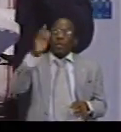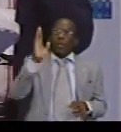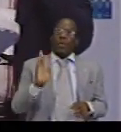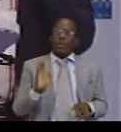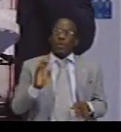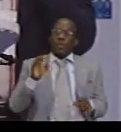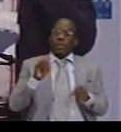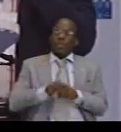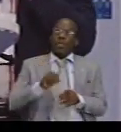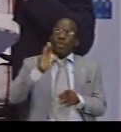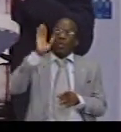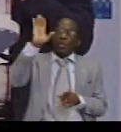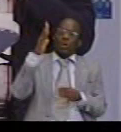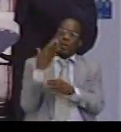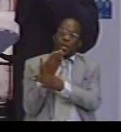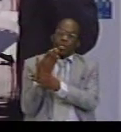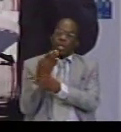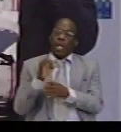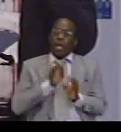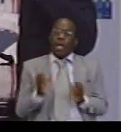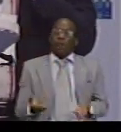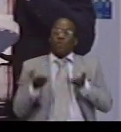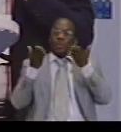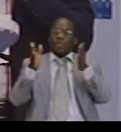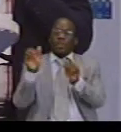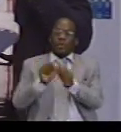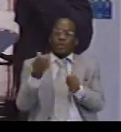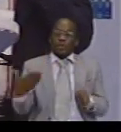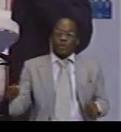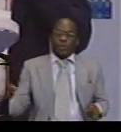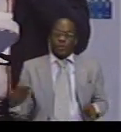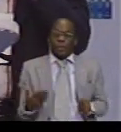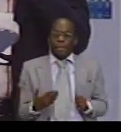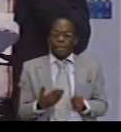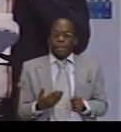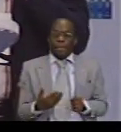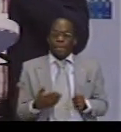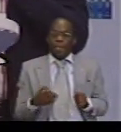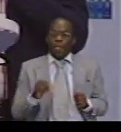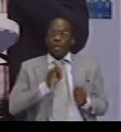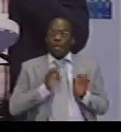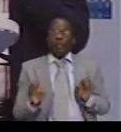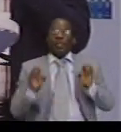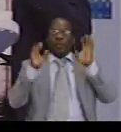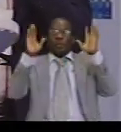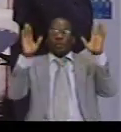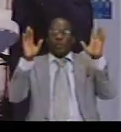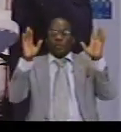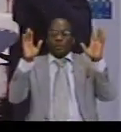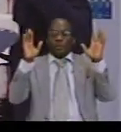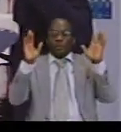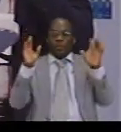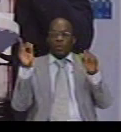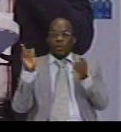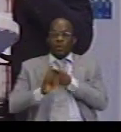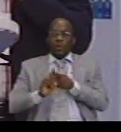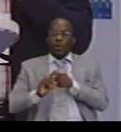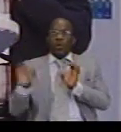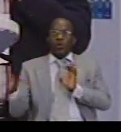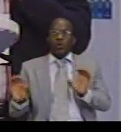I commit everything. I commit everything. So I submit to do only your